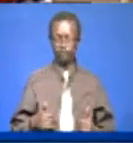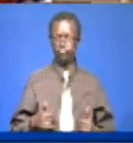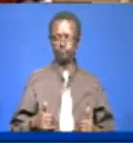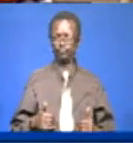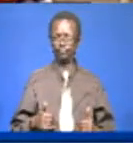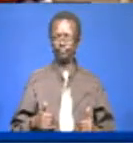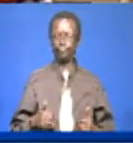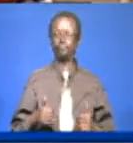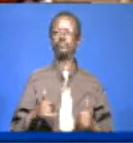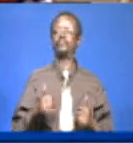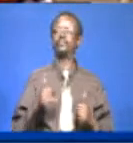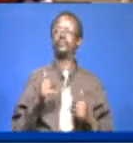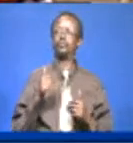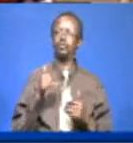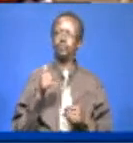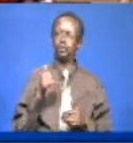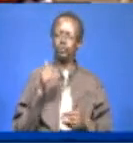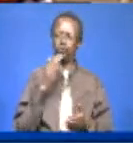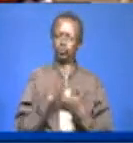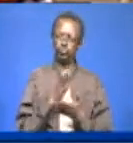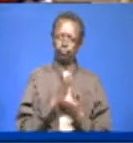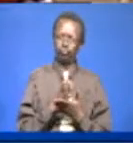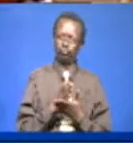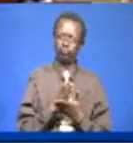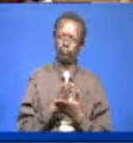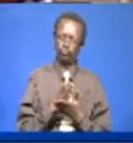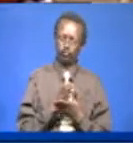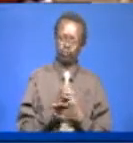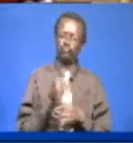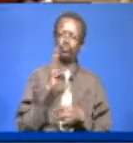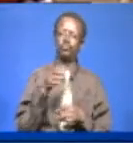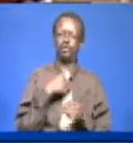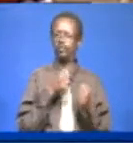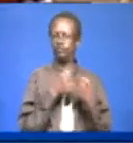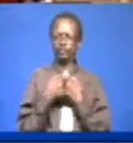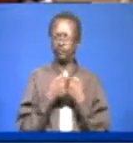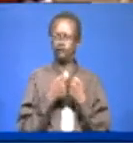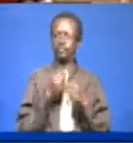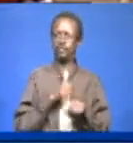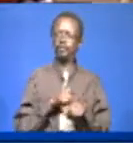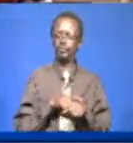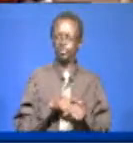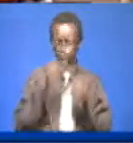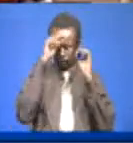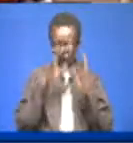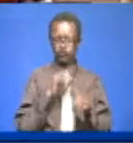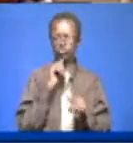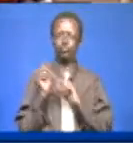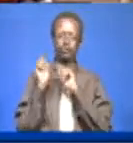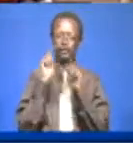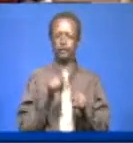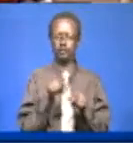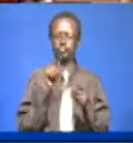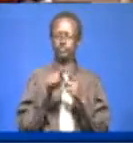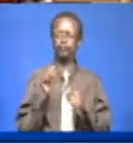will be a consequence of governors not appearing before Senate under 226(5). That,